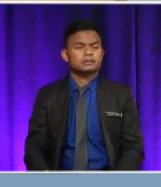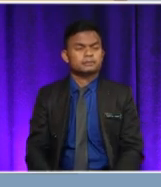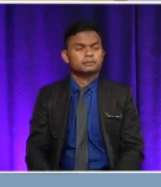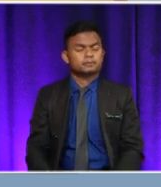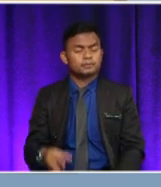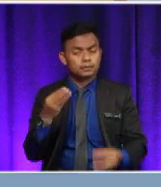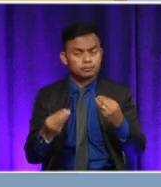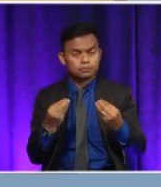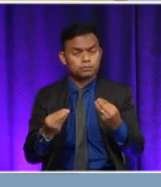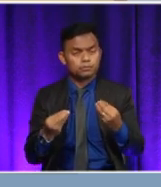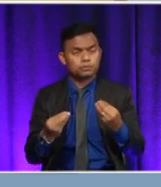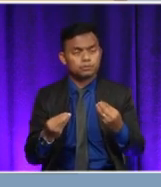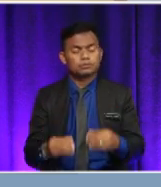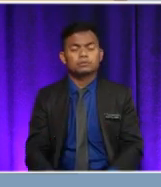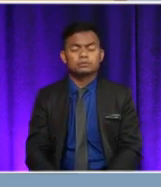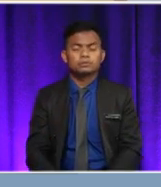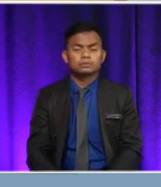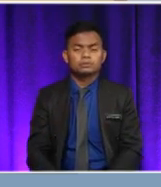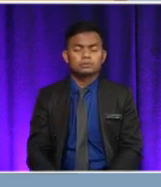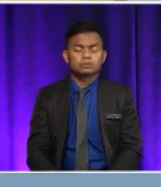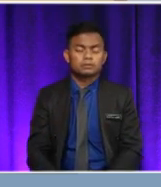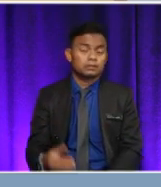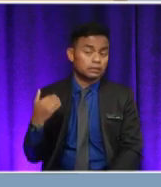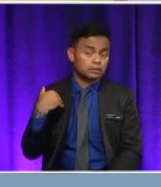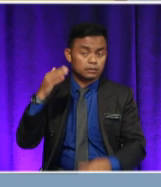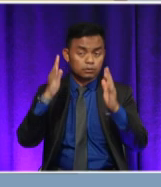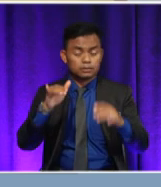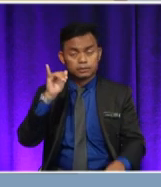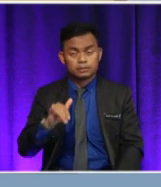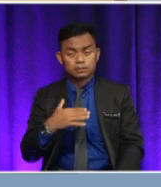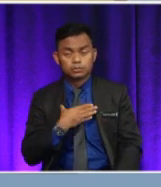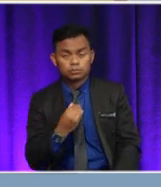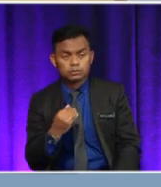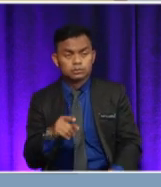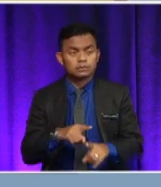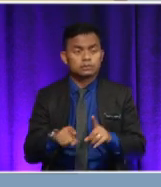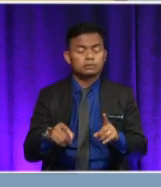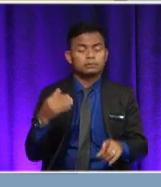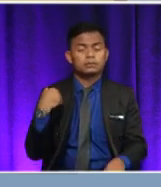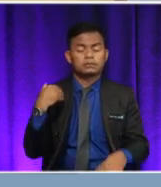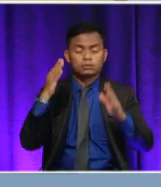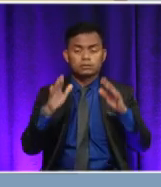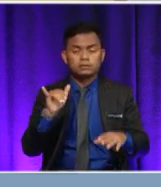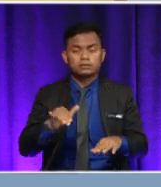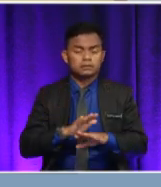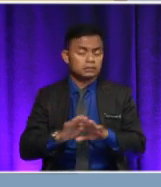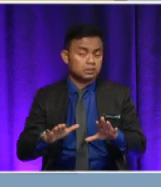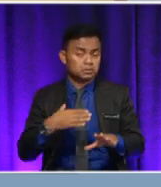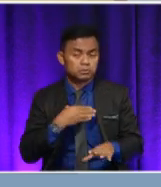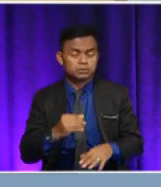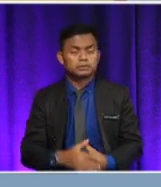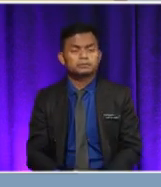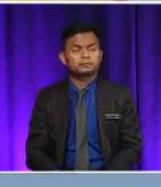maybe thrilling and exciting to certain people, right? And true. I really admire them for having the bravery and the courage to do that.